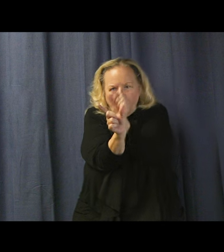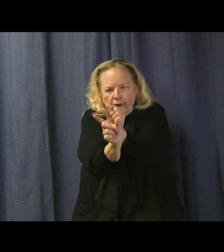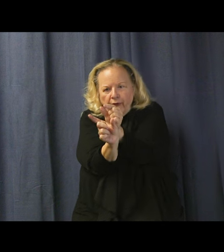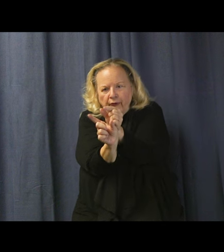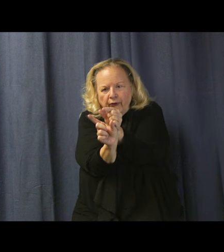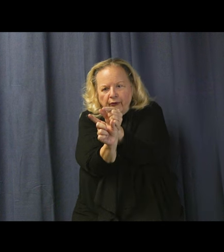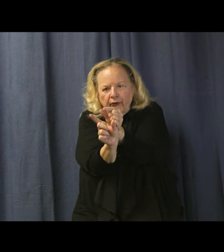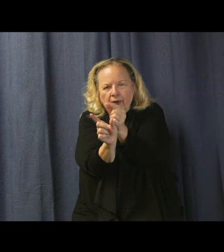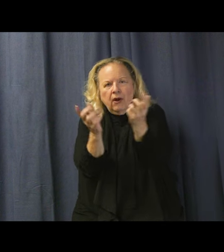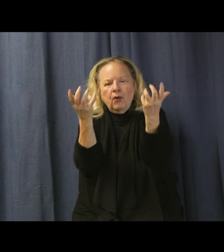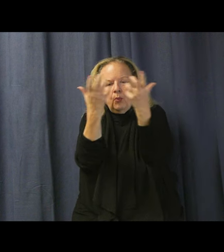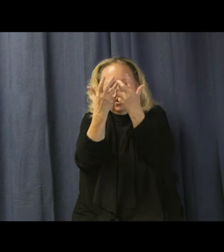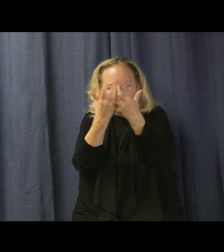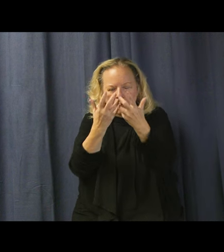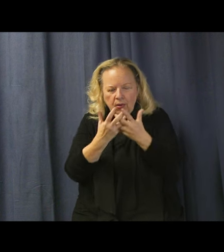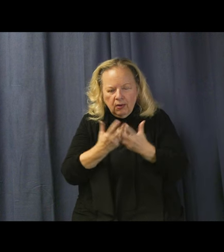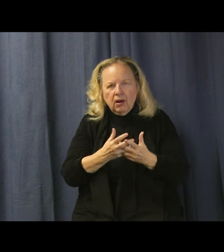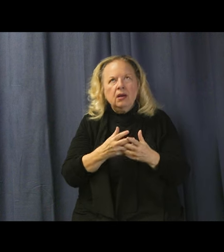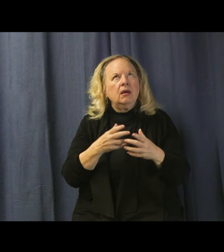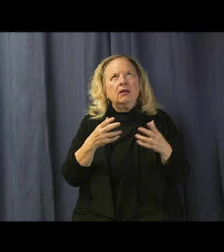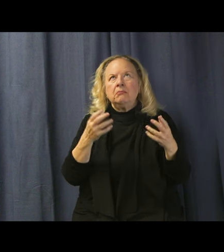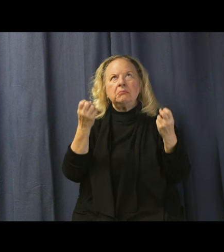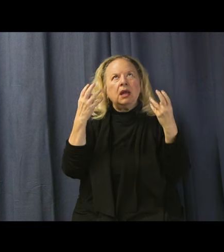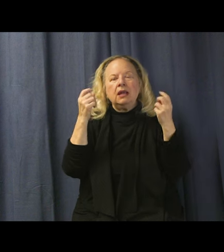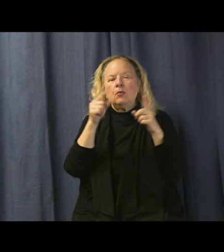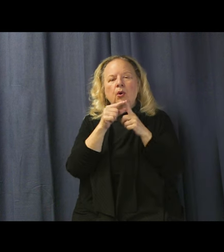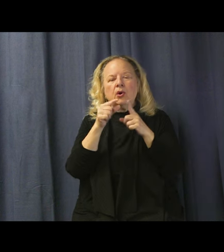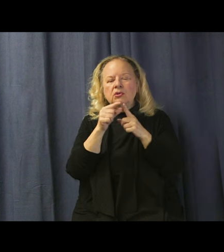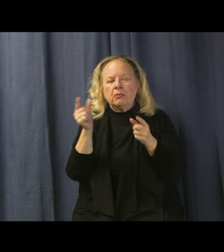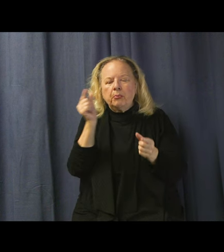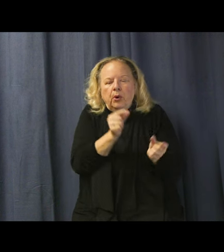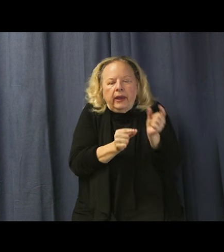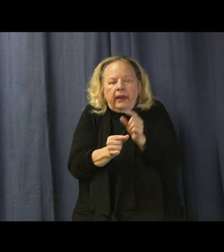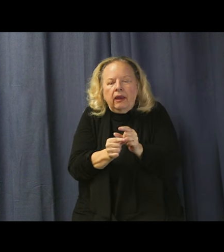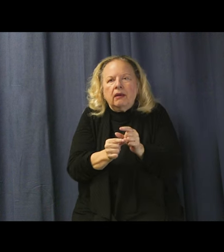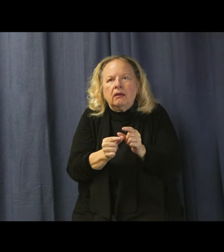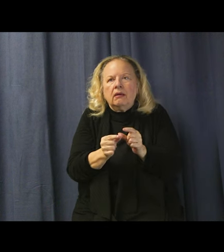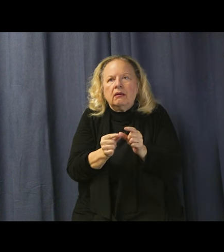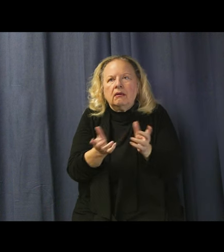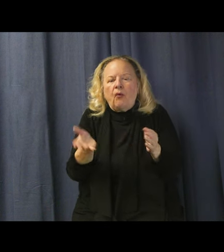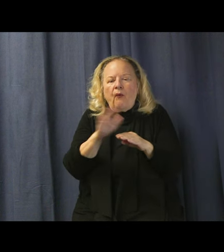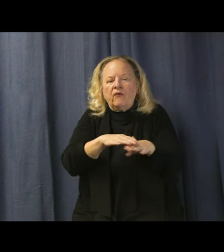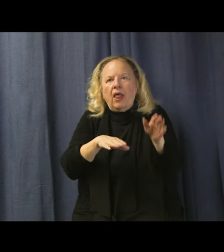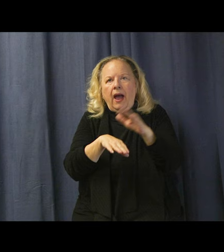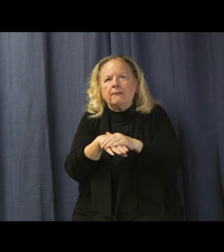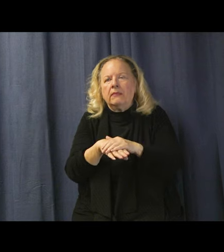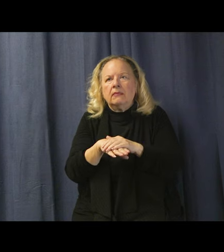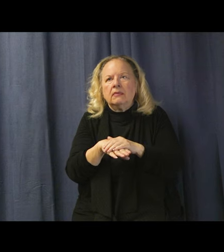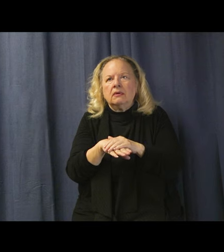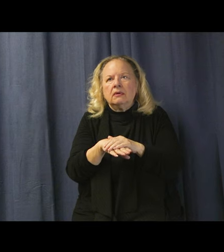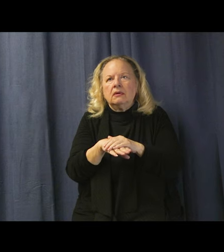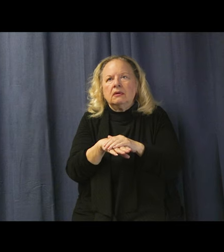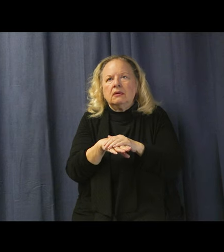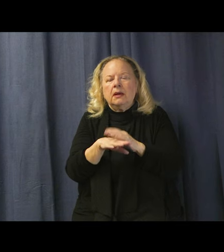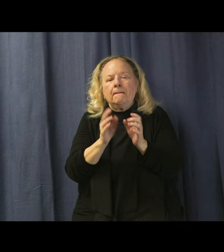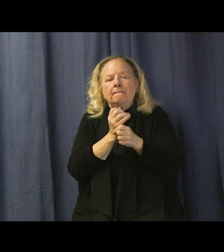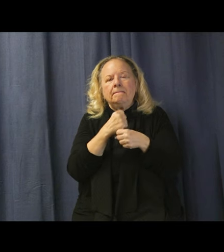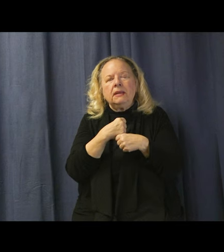have a combination within a word, and that means created. Do you see that? Okay, so here we